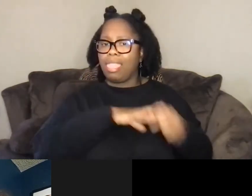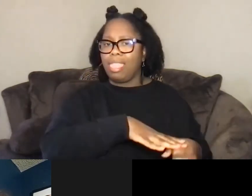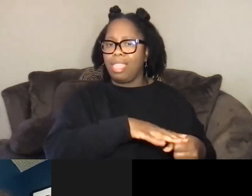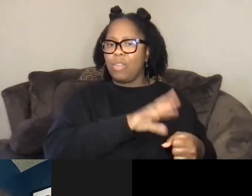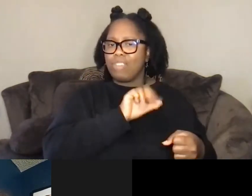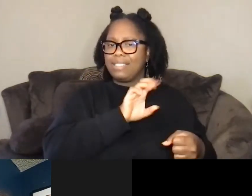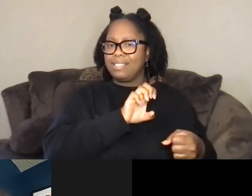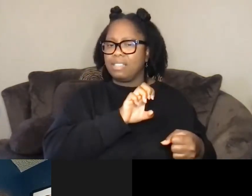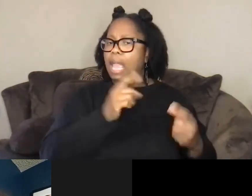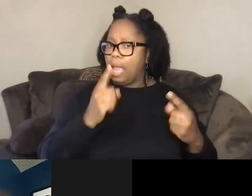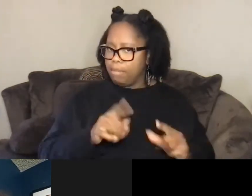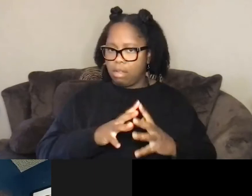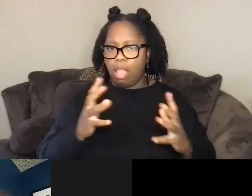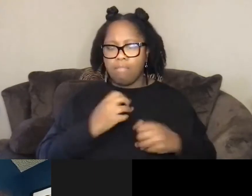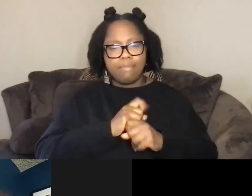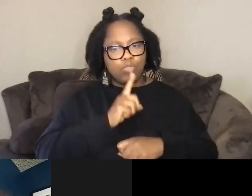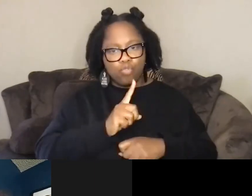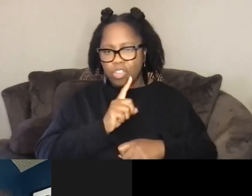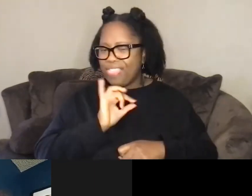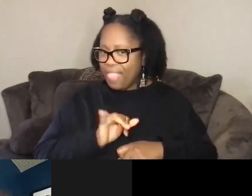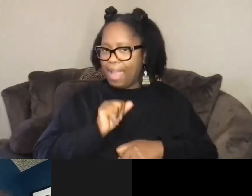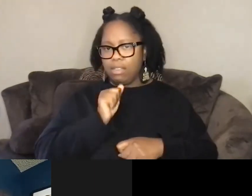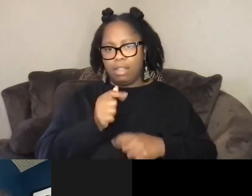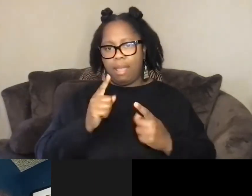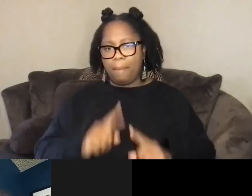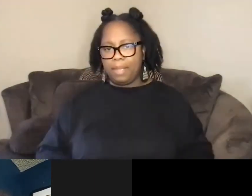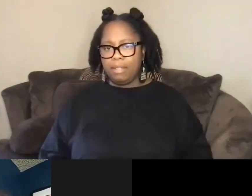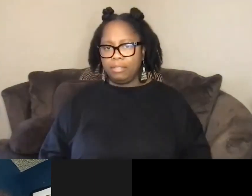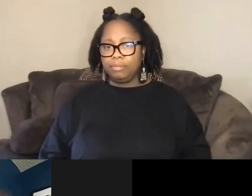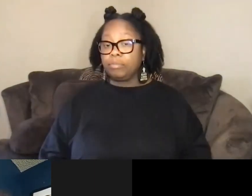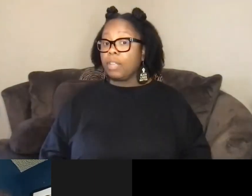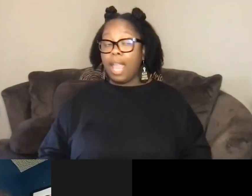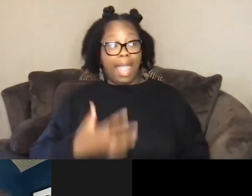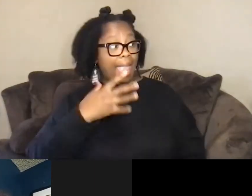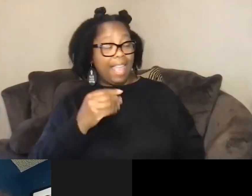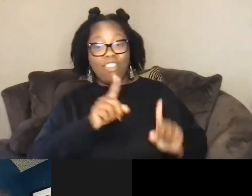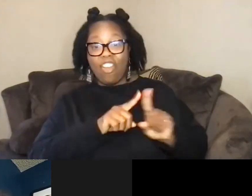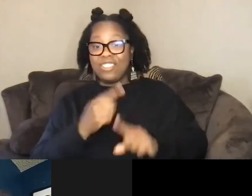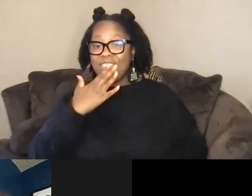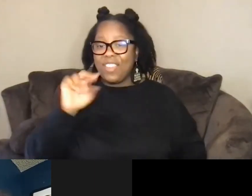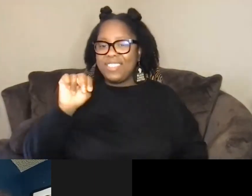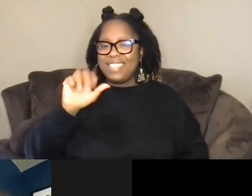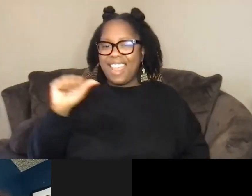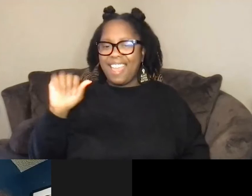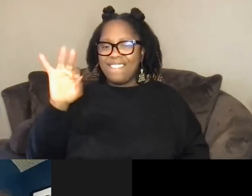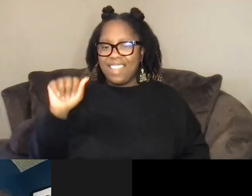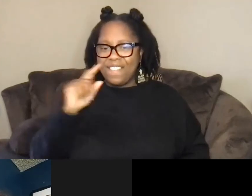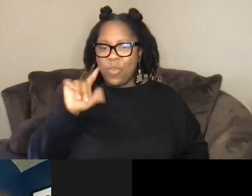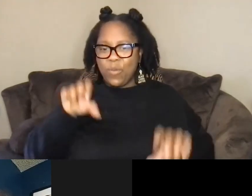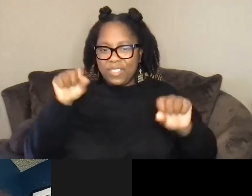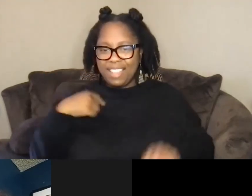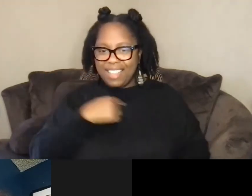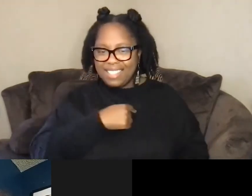sure that doesn't happen. Yeah. And I also want to say thank you, NAAFA, for having us. Thank